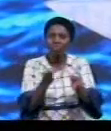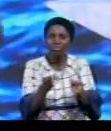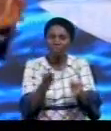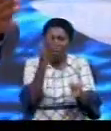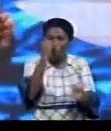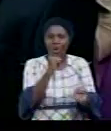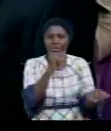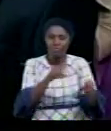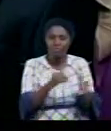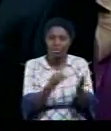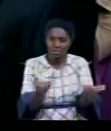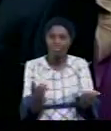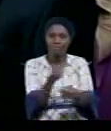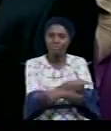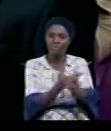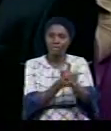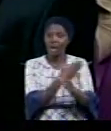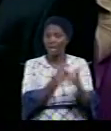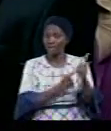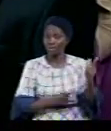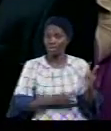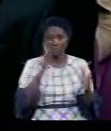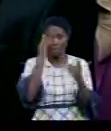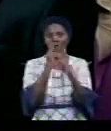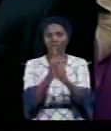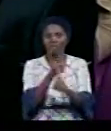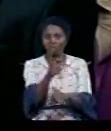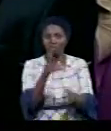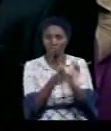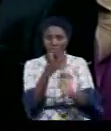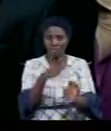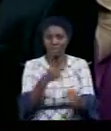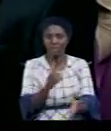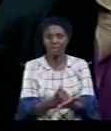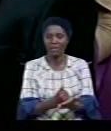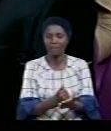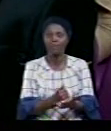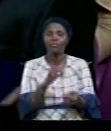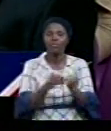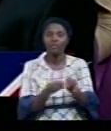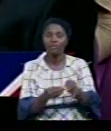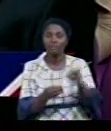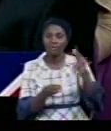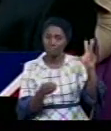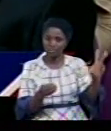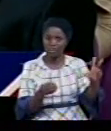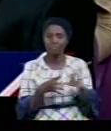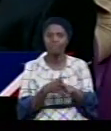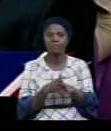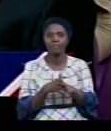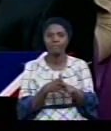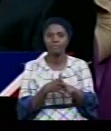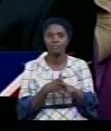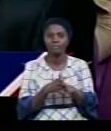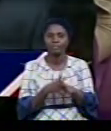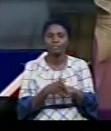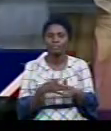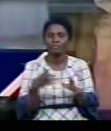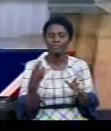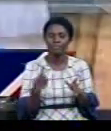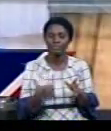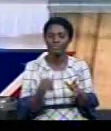prayer? We're looking at number three. Number three here, the undeniable